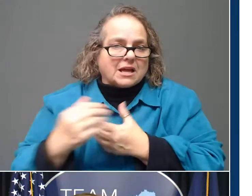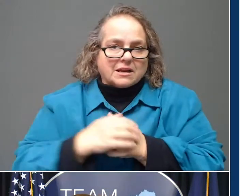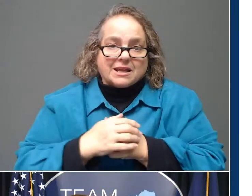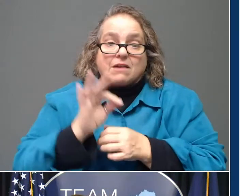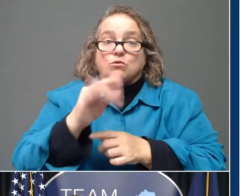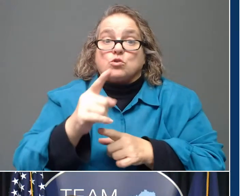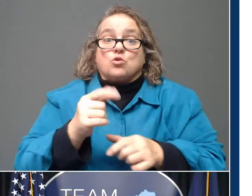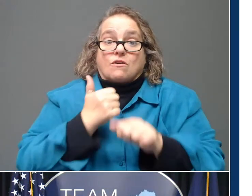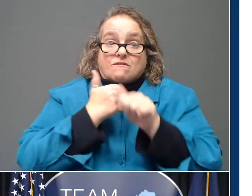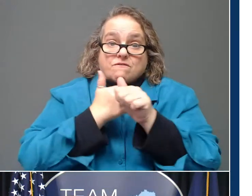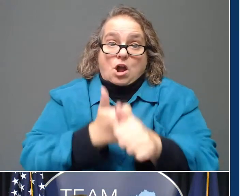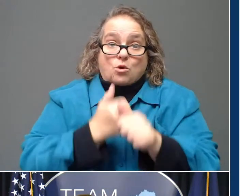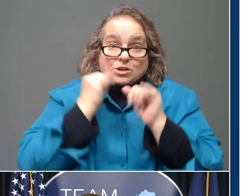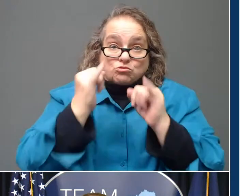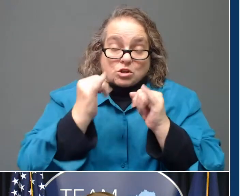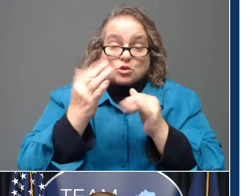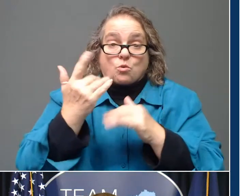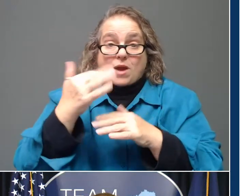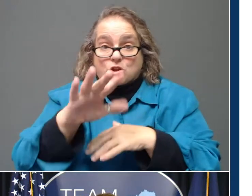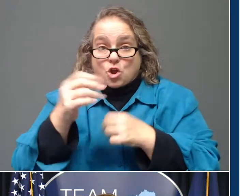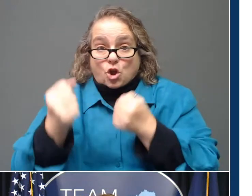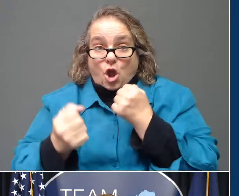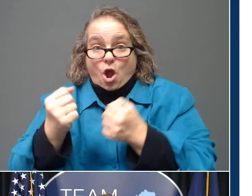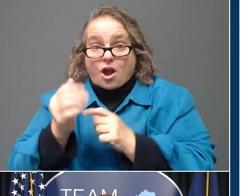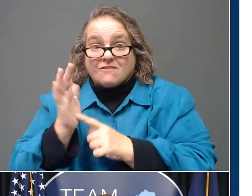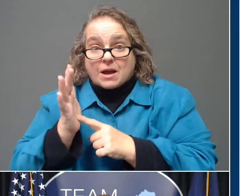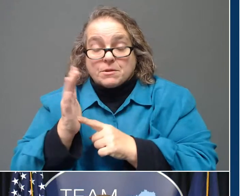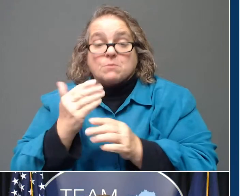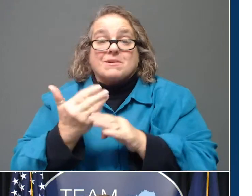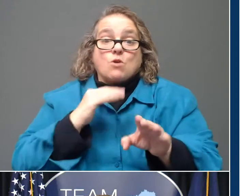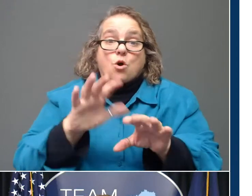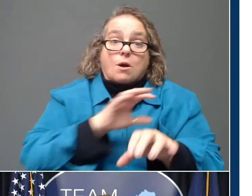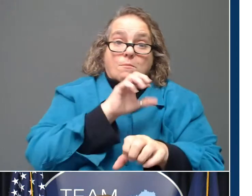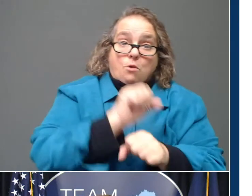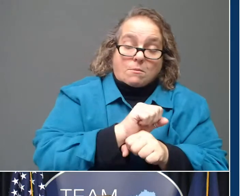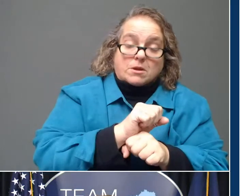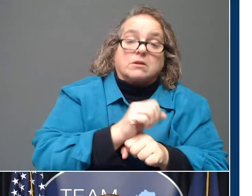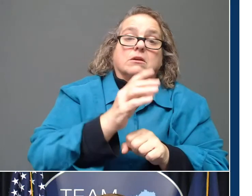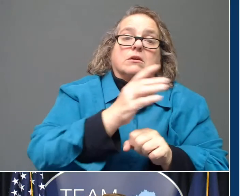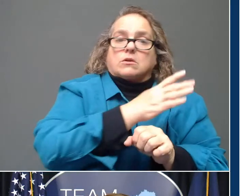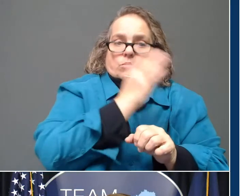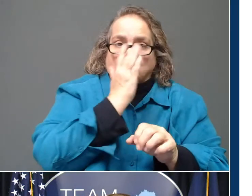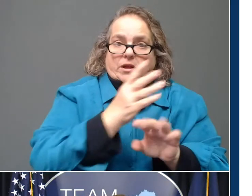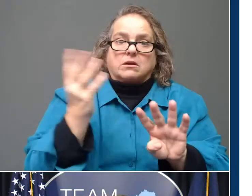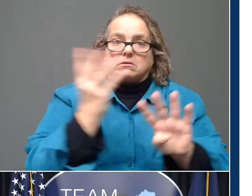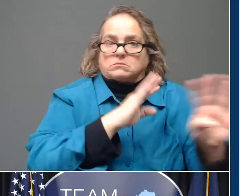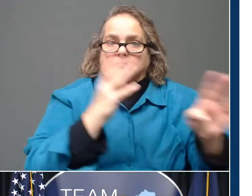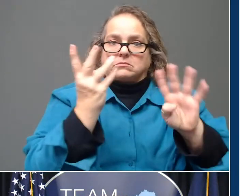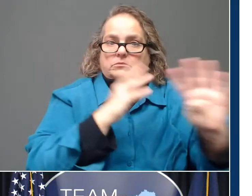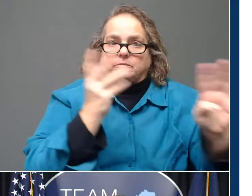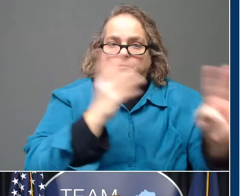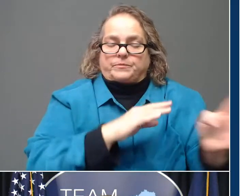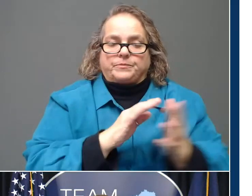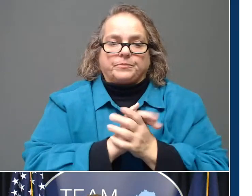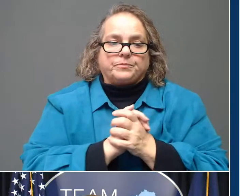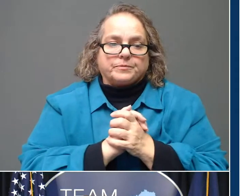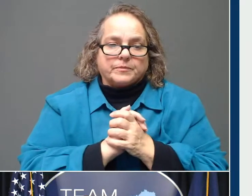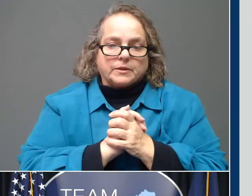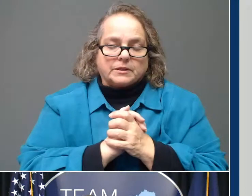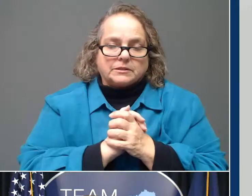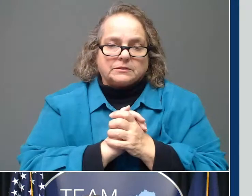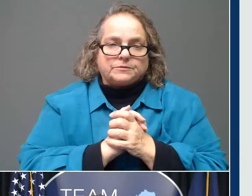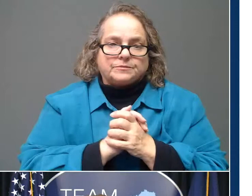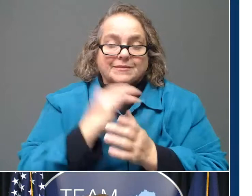wait in your car 5 minutes until the appointment. Okay, now, James, if you'll show the